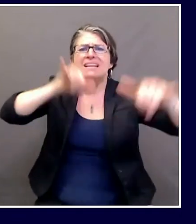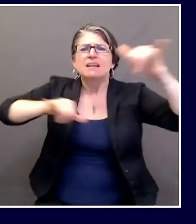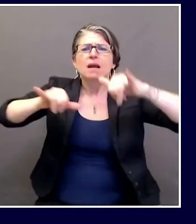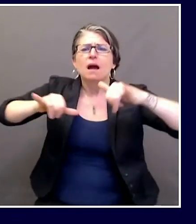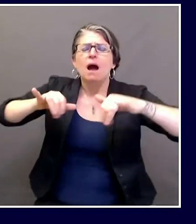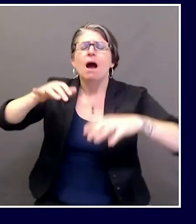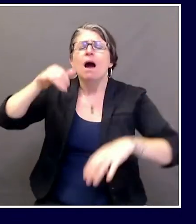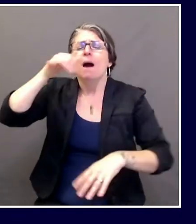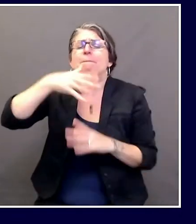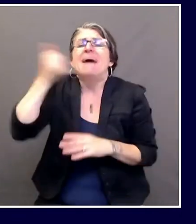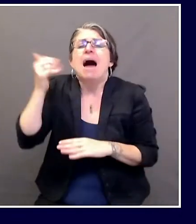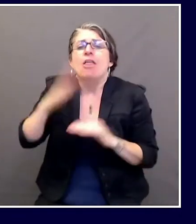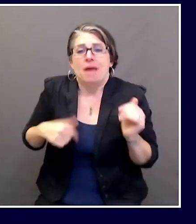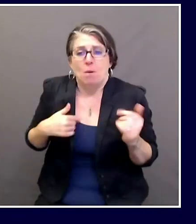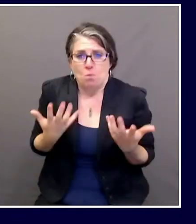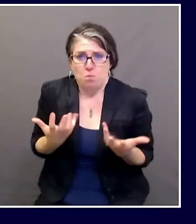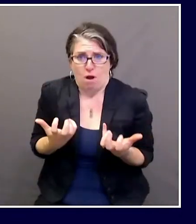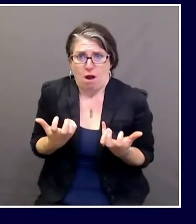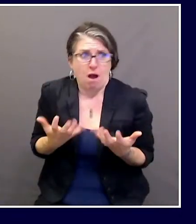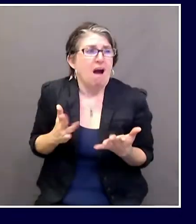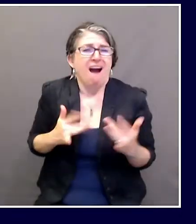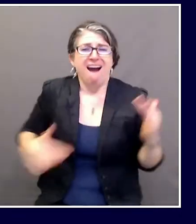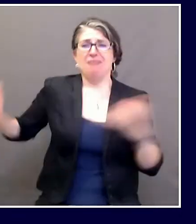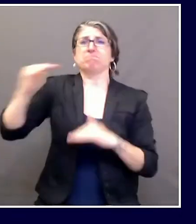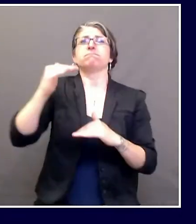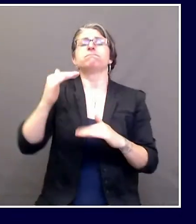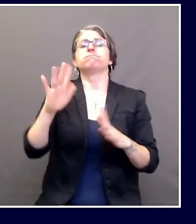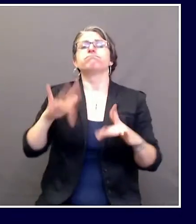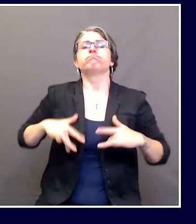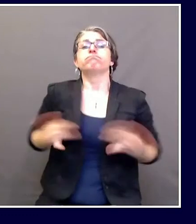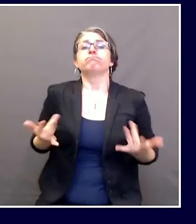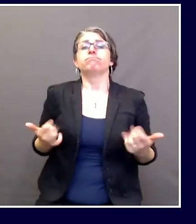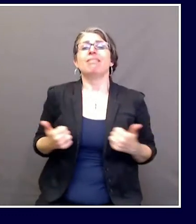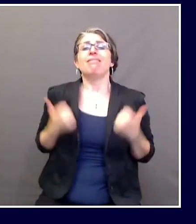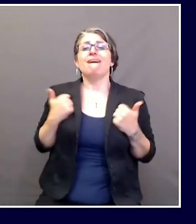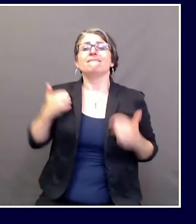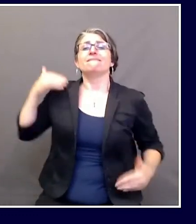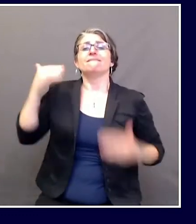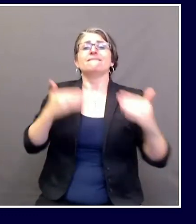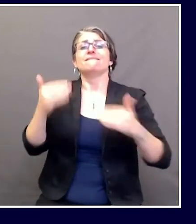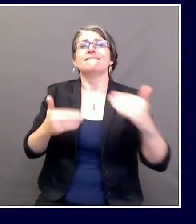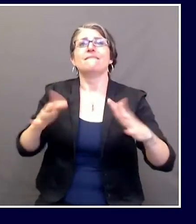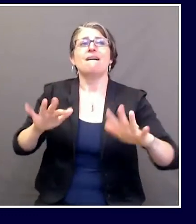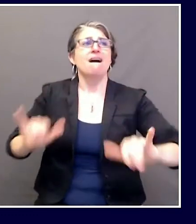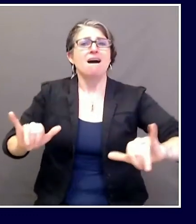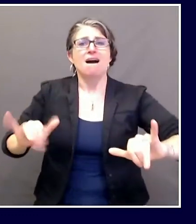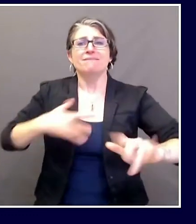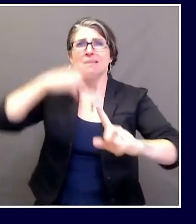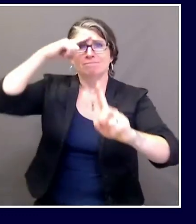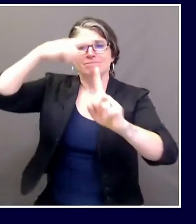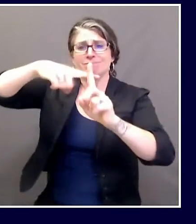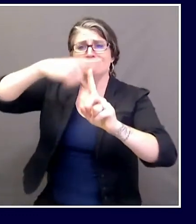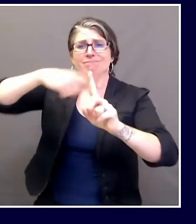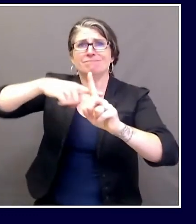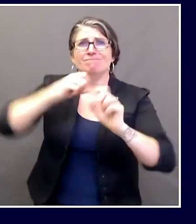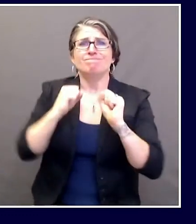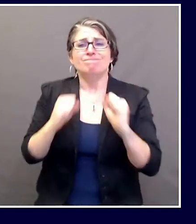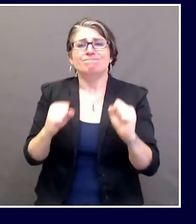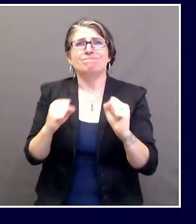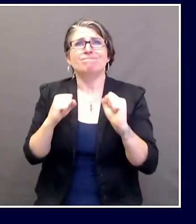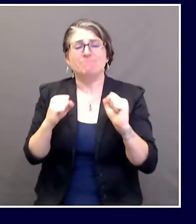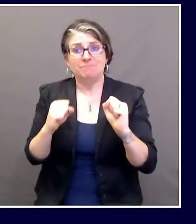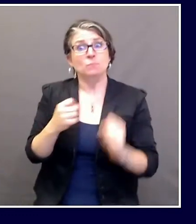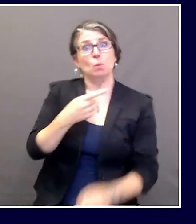are now back to living their lives the way they used to. Now, you might be saying, I don't need a vaccine.